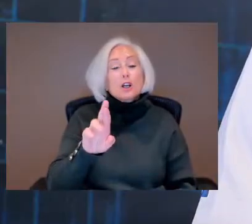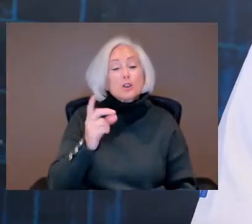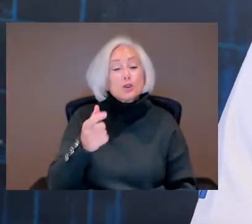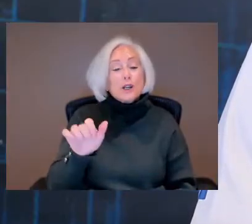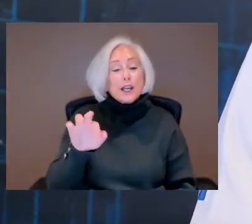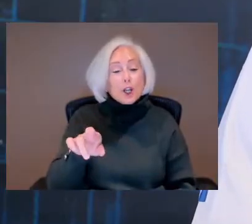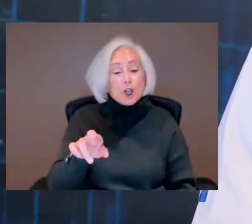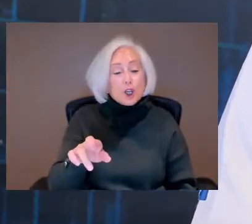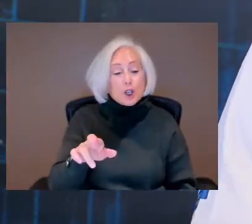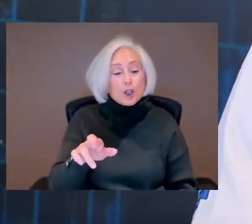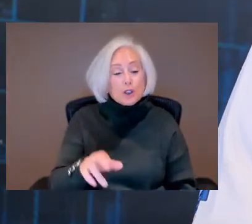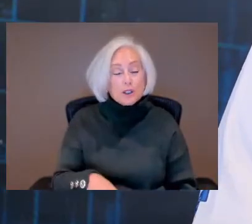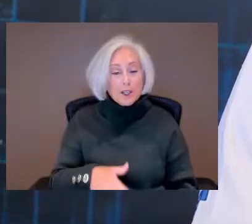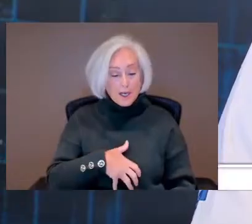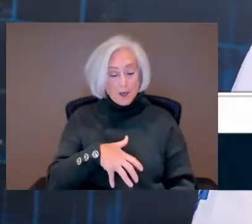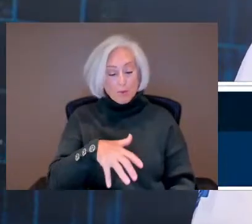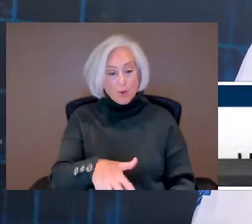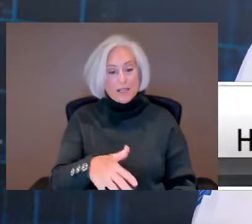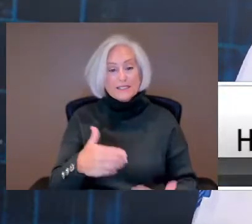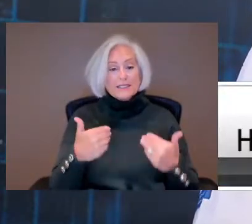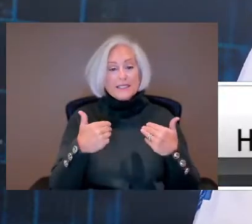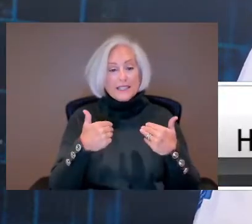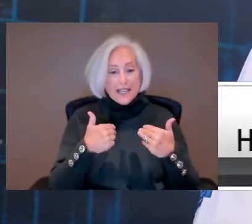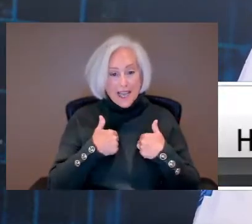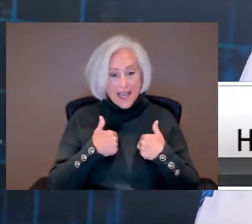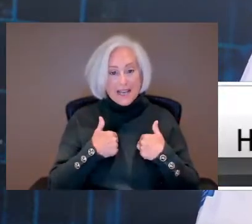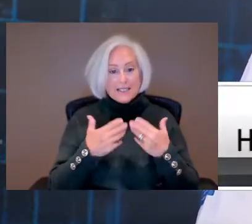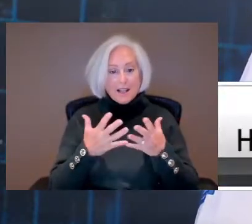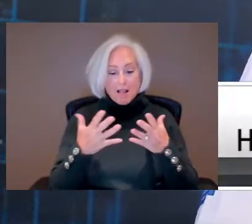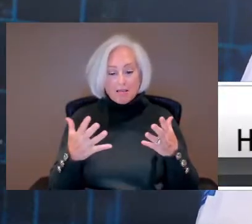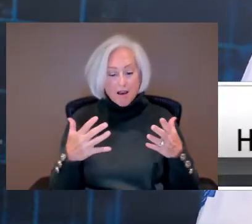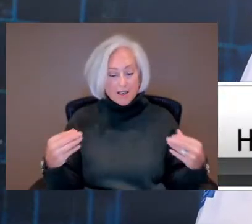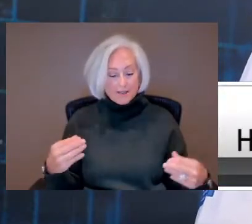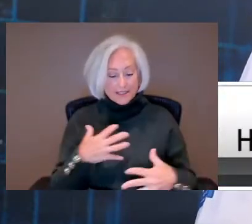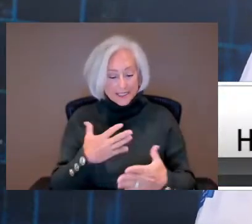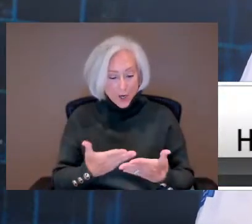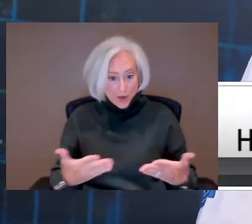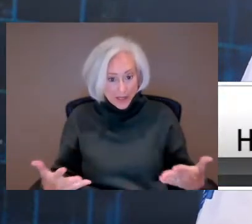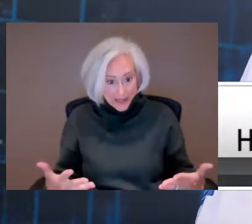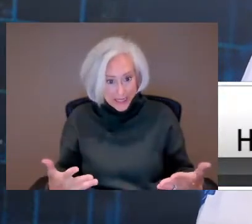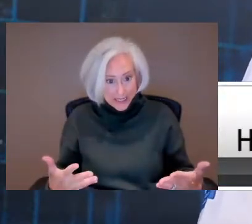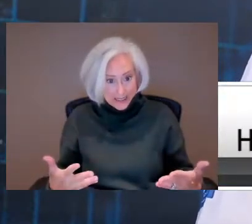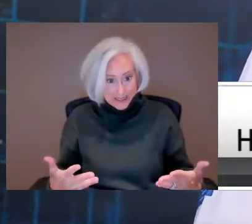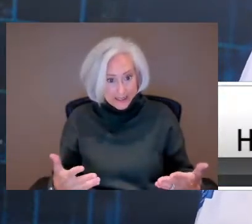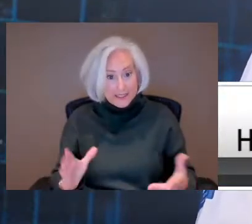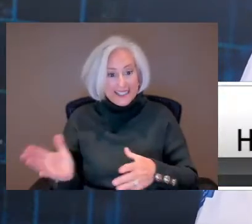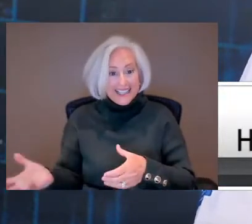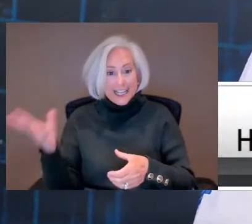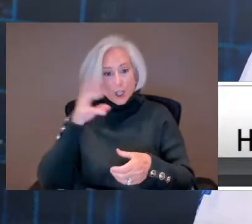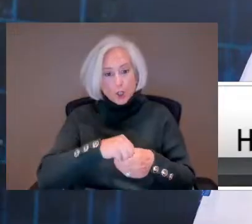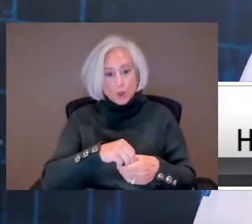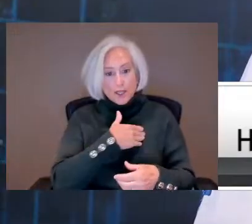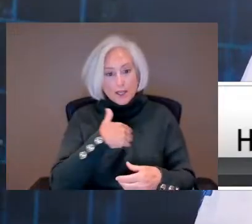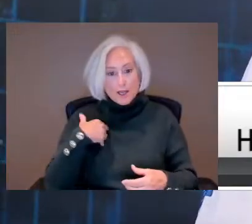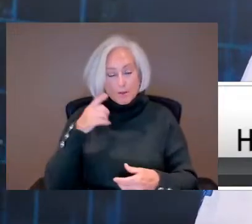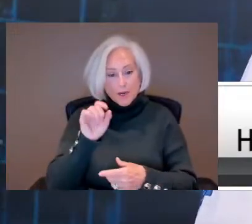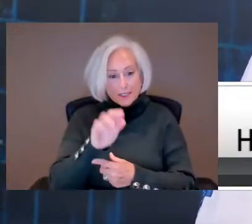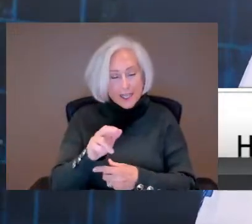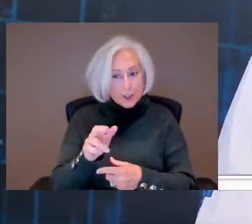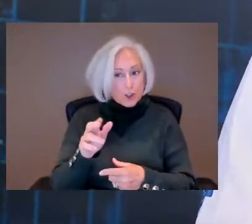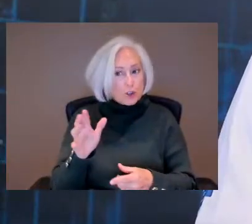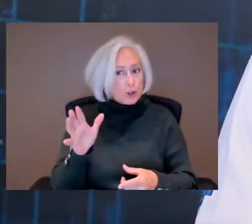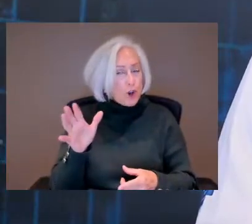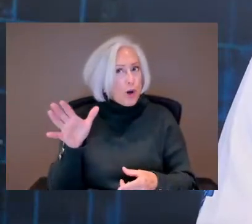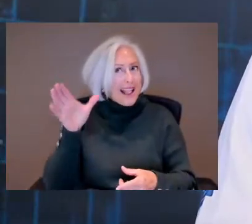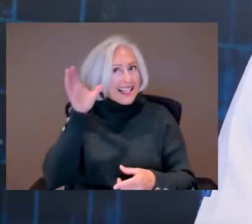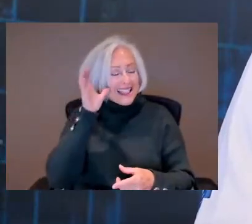Pregnancy comes with its own hosts of lots of scary things, including pregnancy-associated breast cancer. So listening to your body, when you feel something